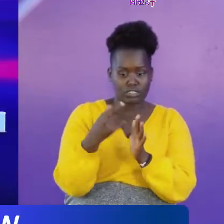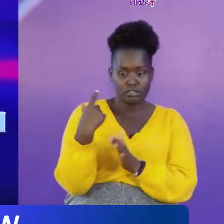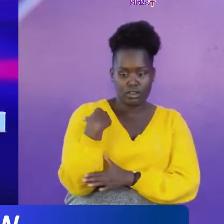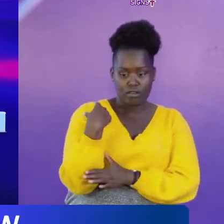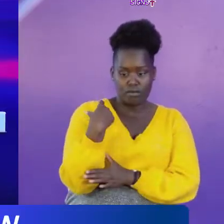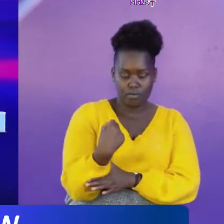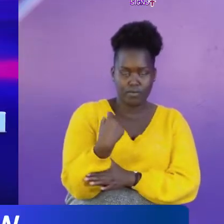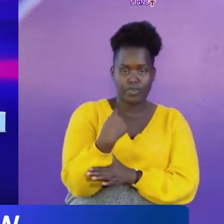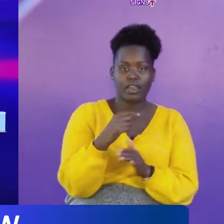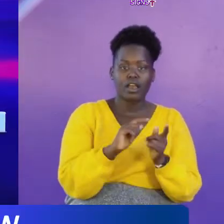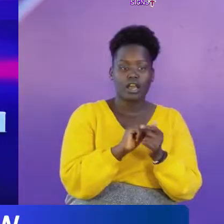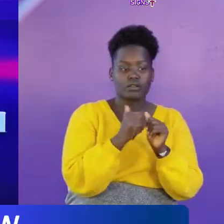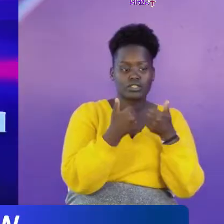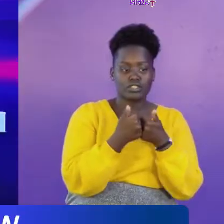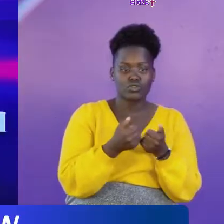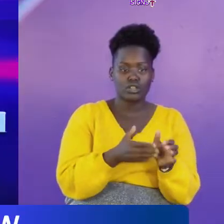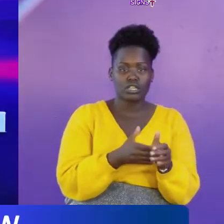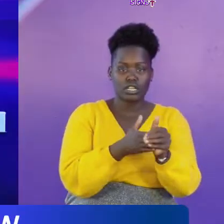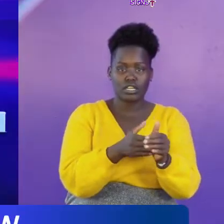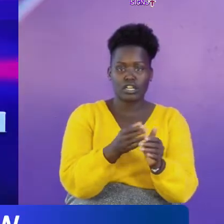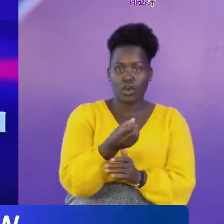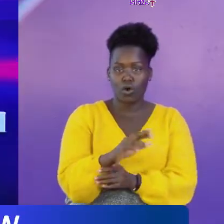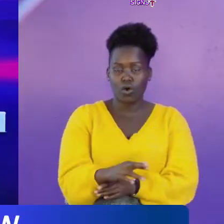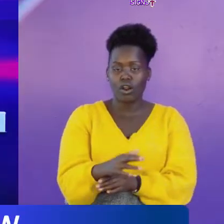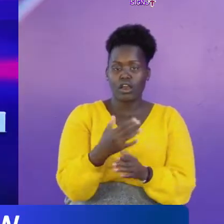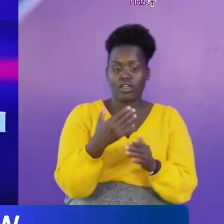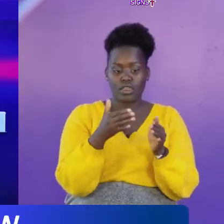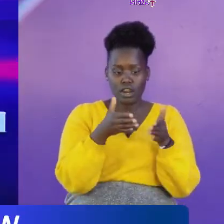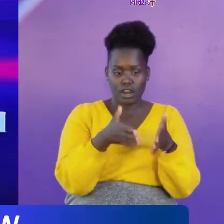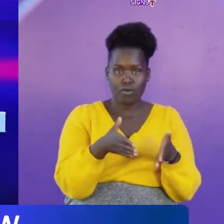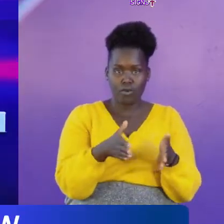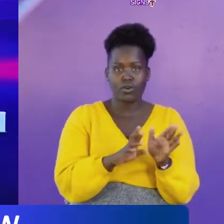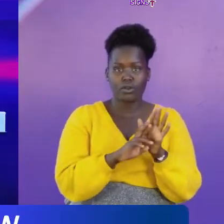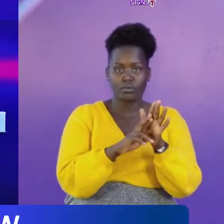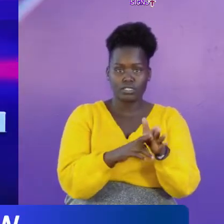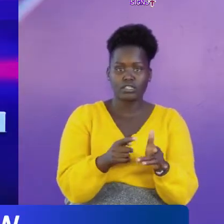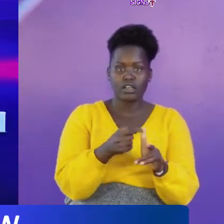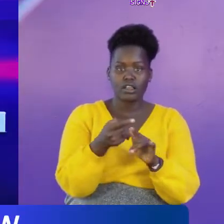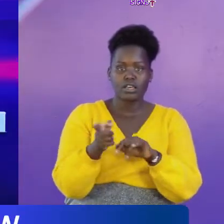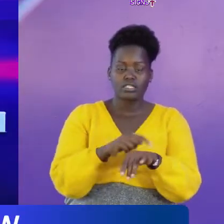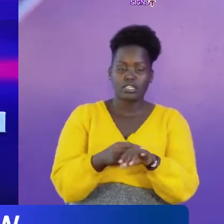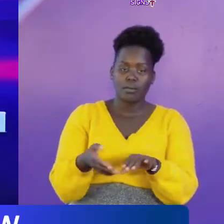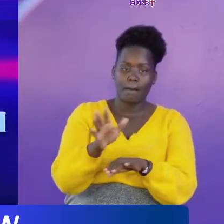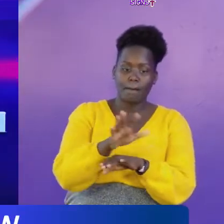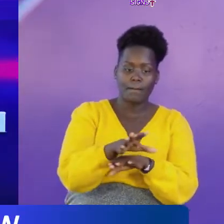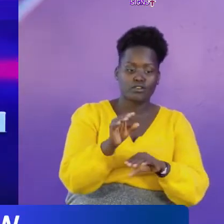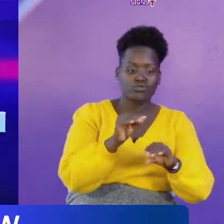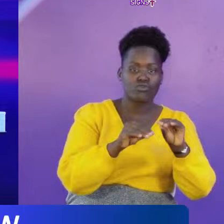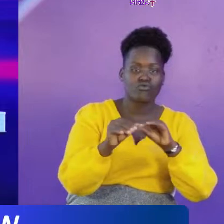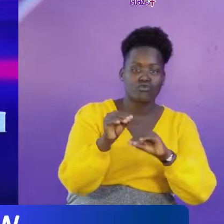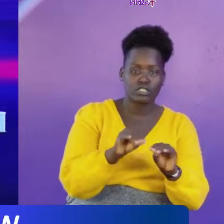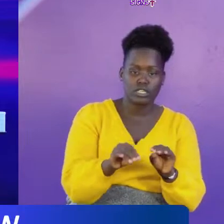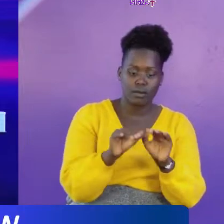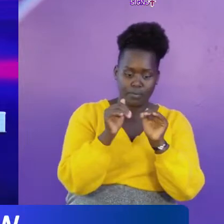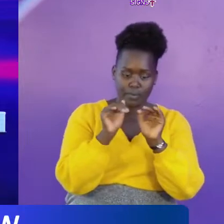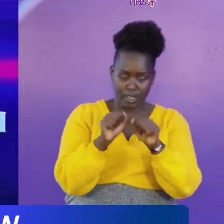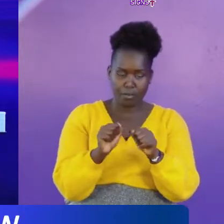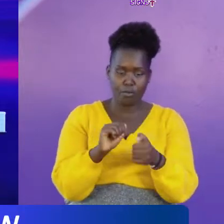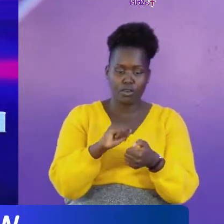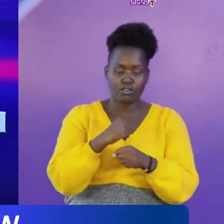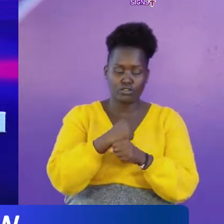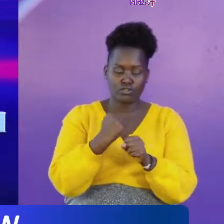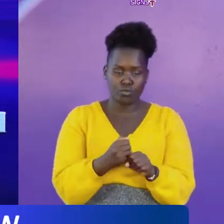taking us through, or what our current representatives are taking us through, so that when we get to the ballot, we are able to make the dire changes that